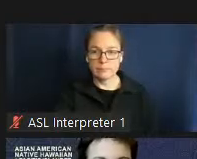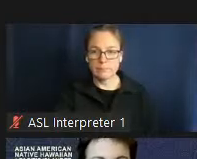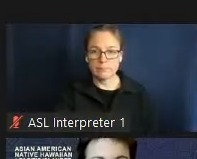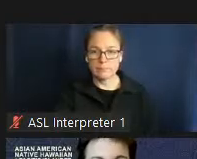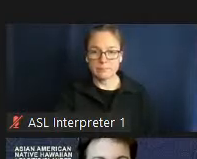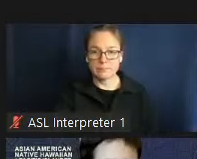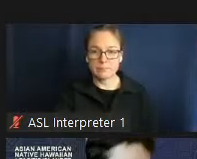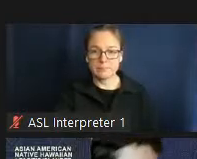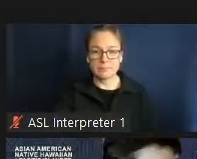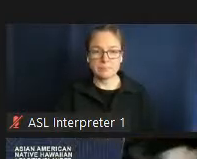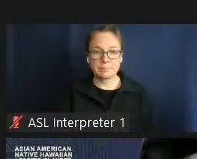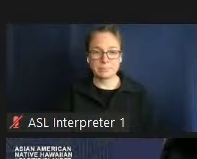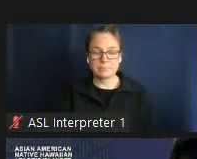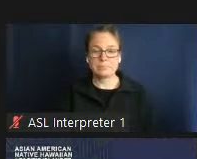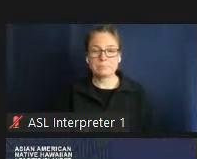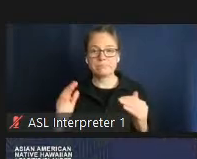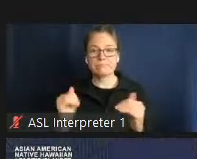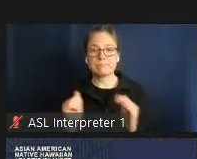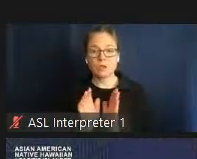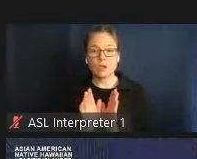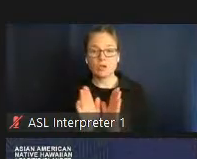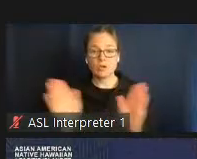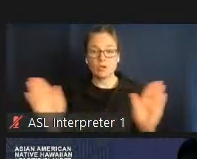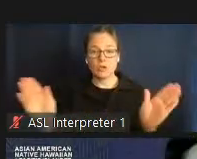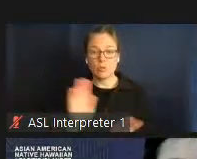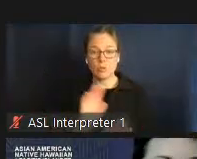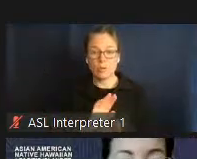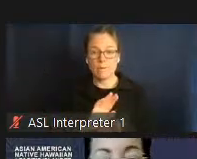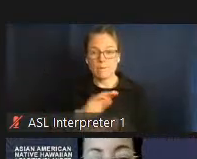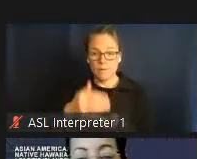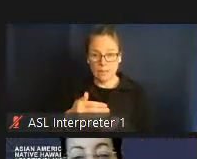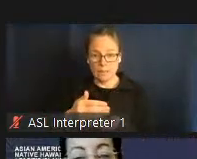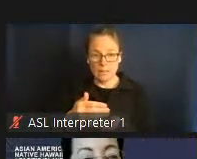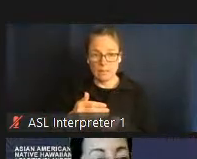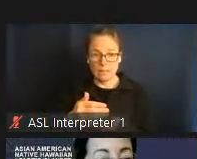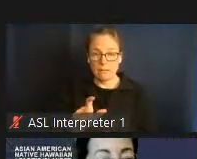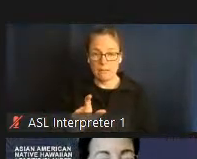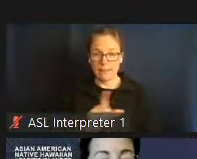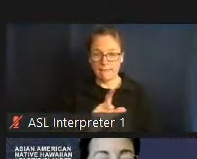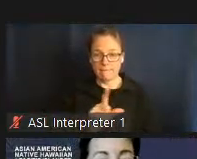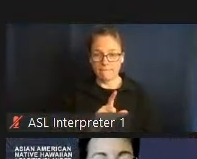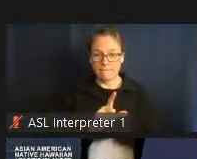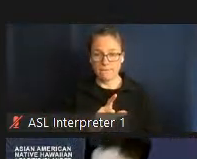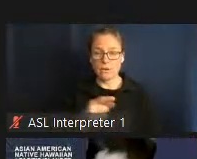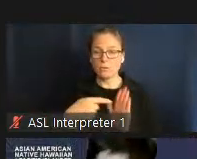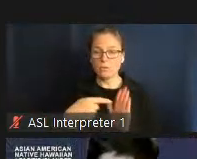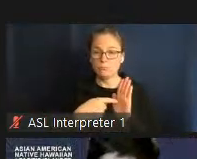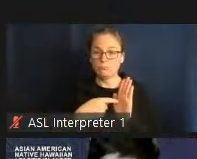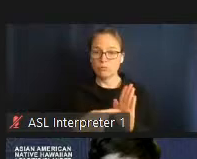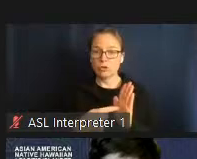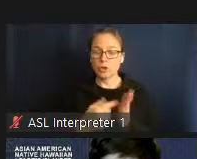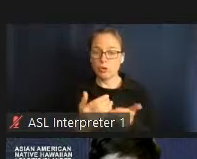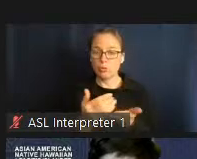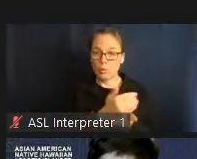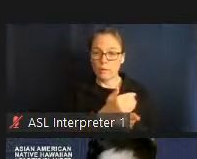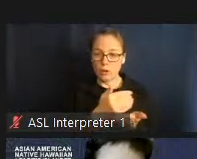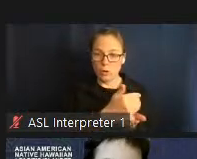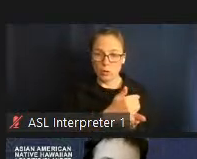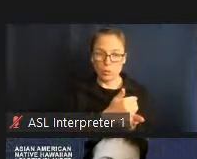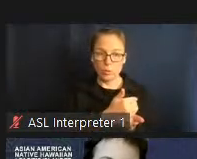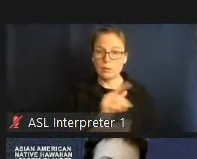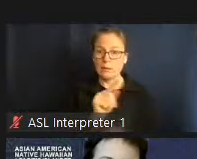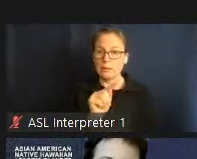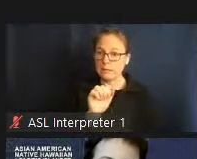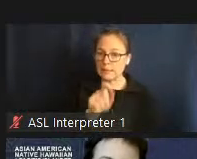Moving to the general fund budget. The general fund, again, on the left-hand side, reflects all of the revenues, and you can see that taxes make